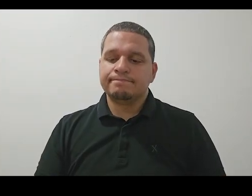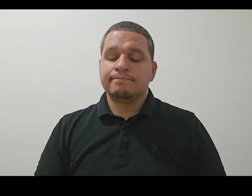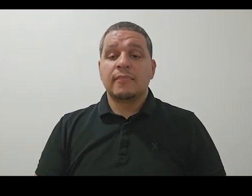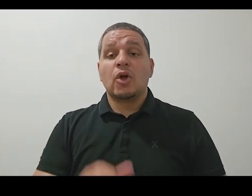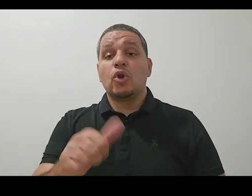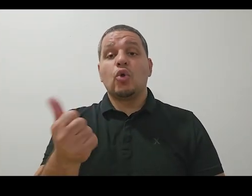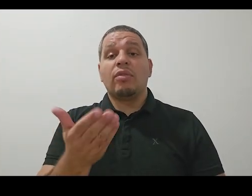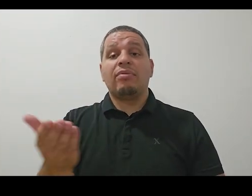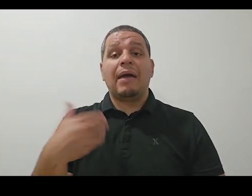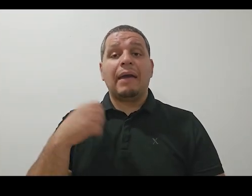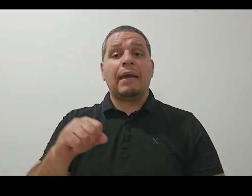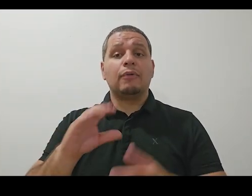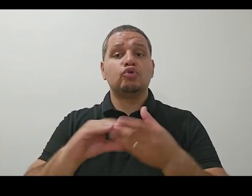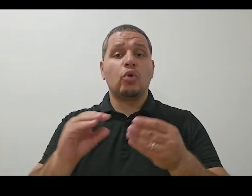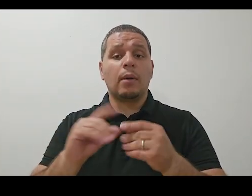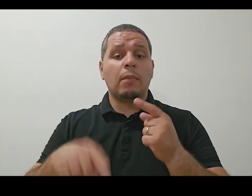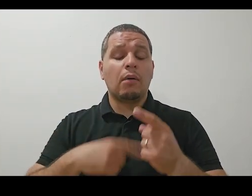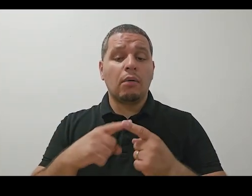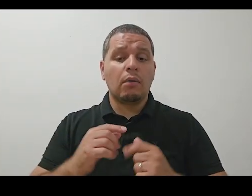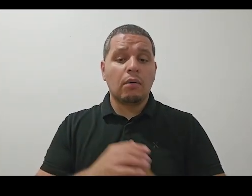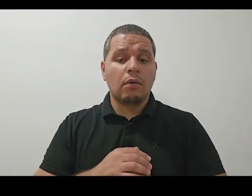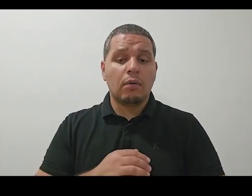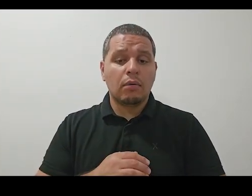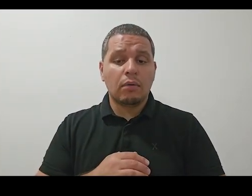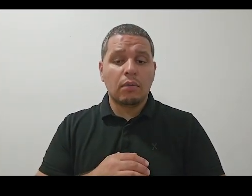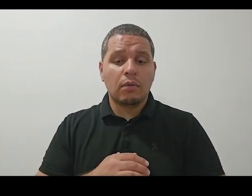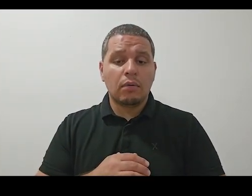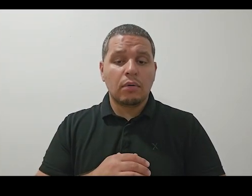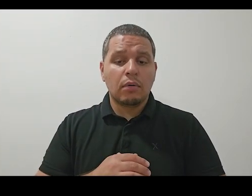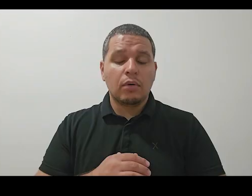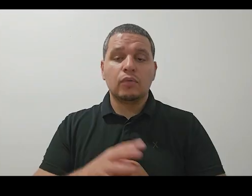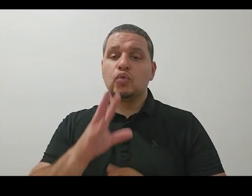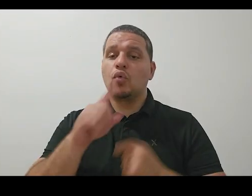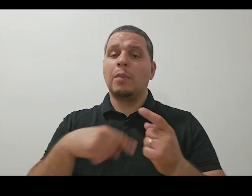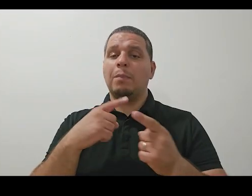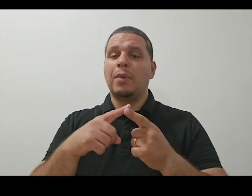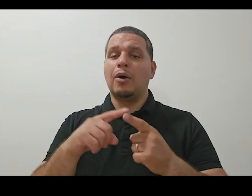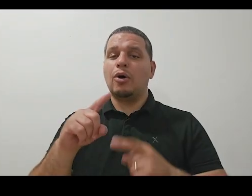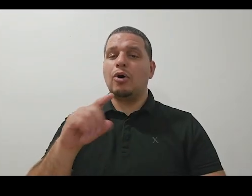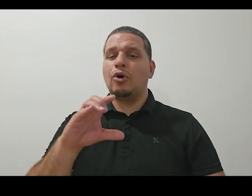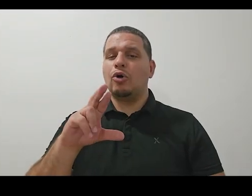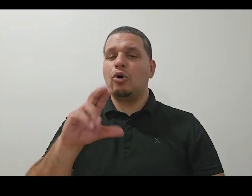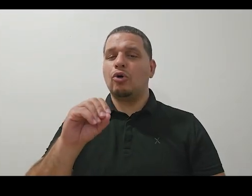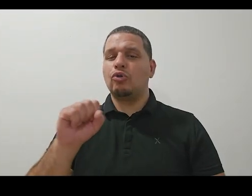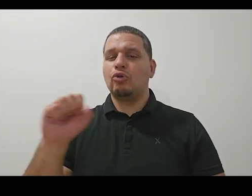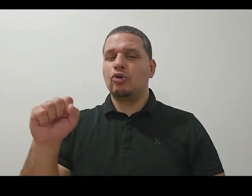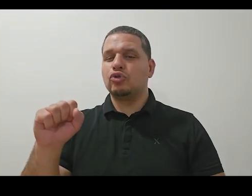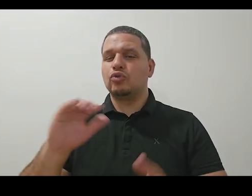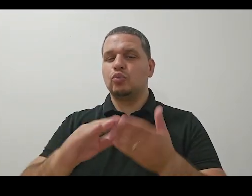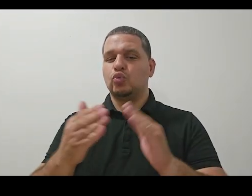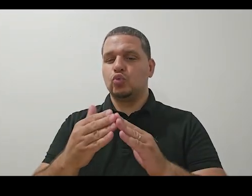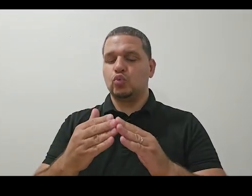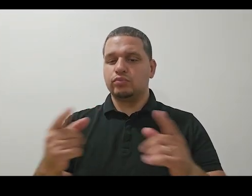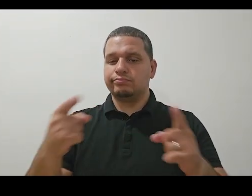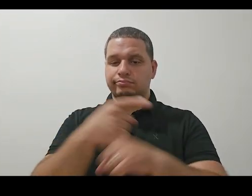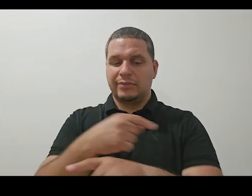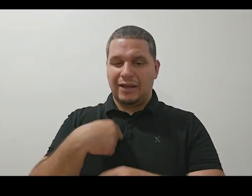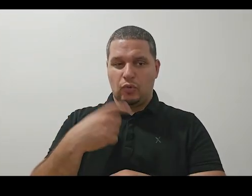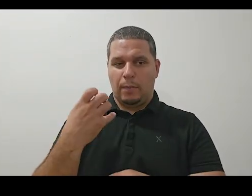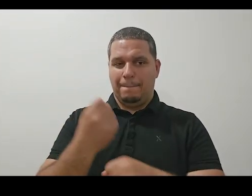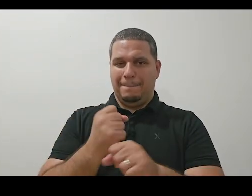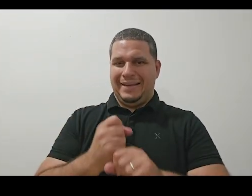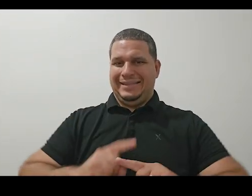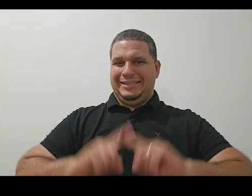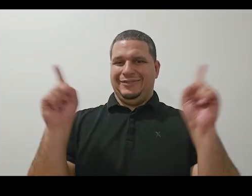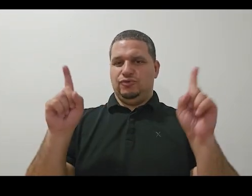And another thing I can talk about is since we're talking about cross communities, the stigma, I want to make a